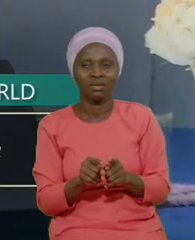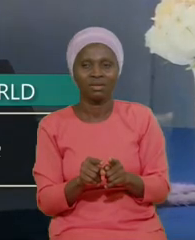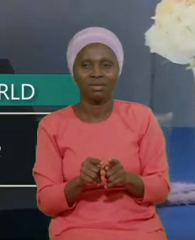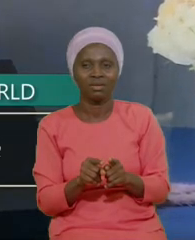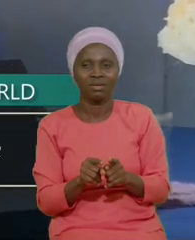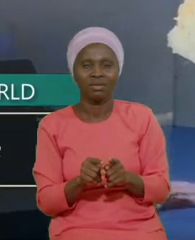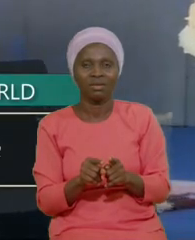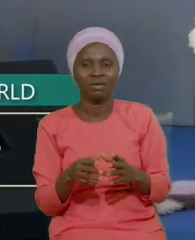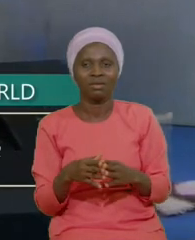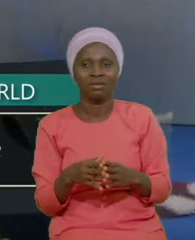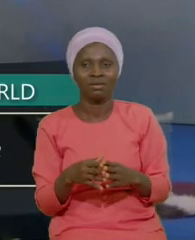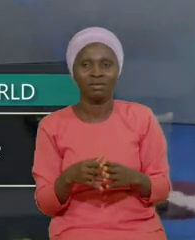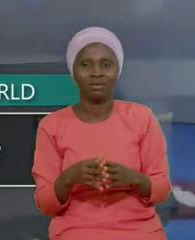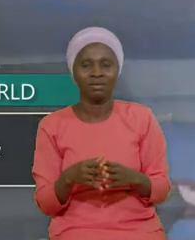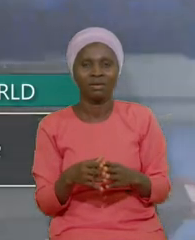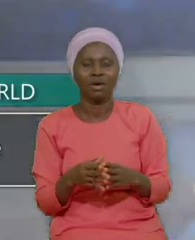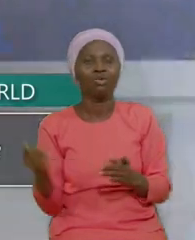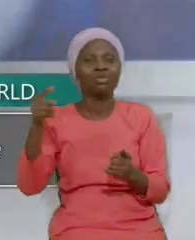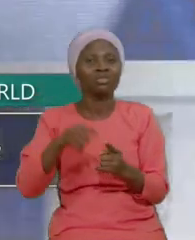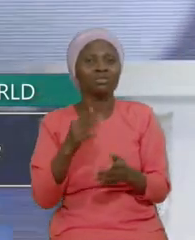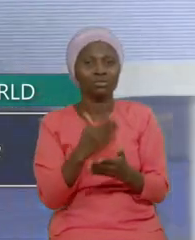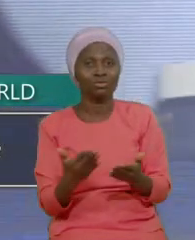Until something changed.